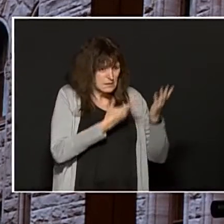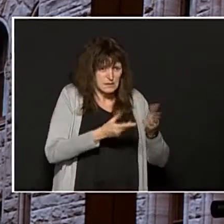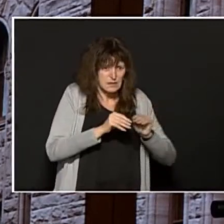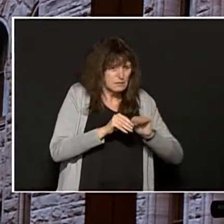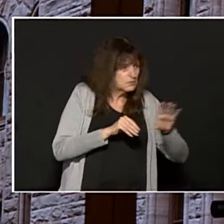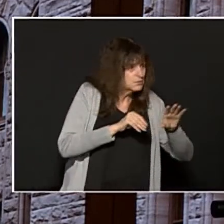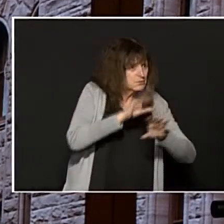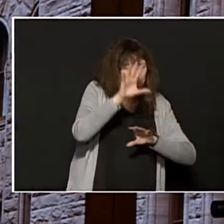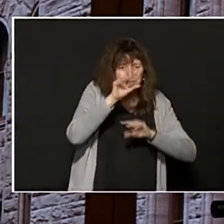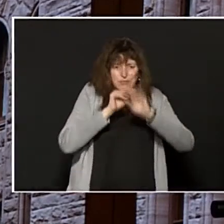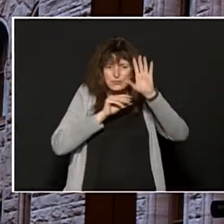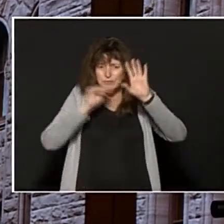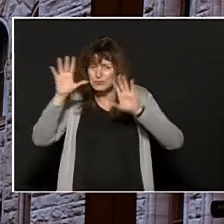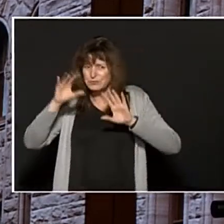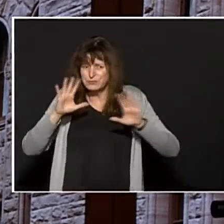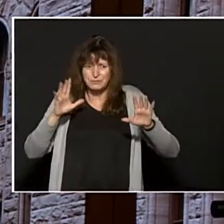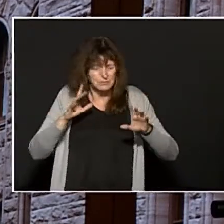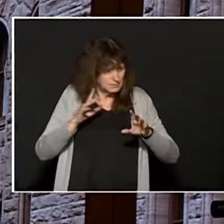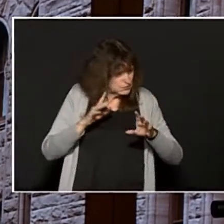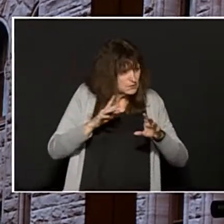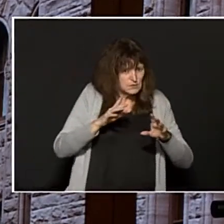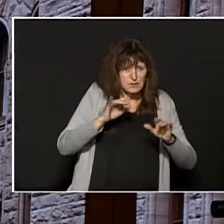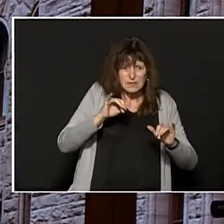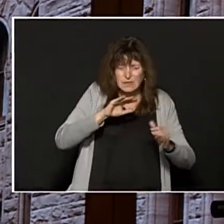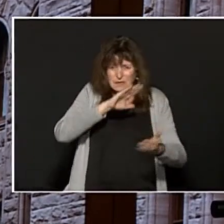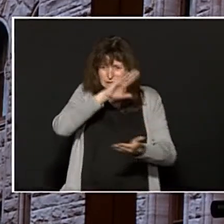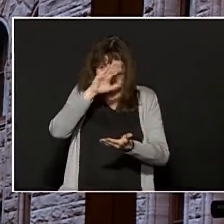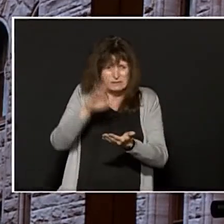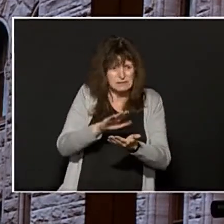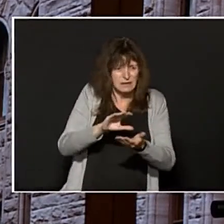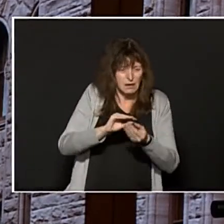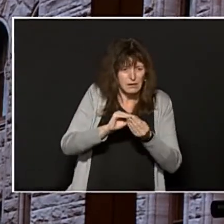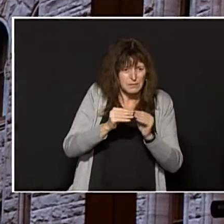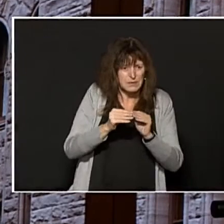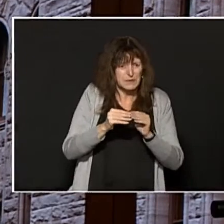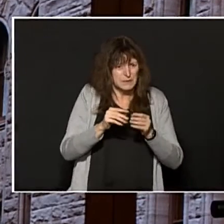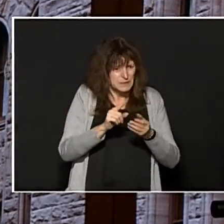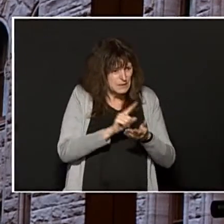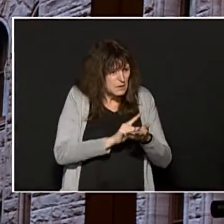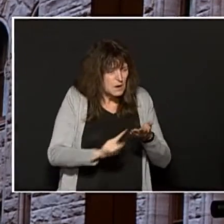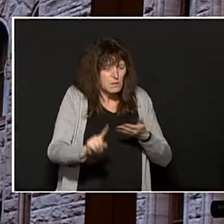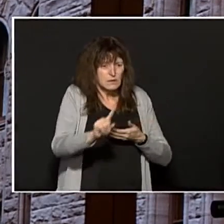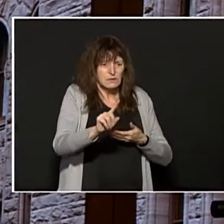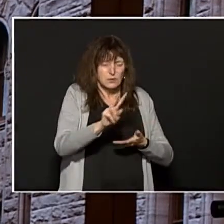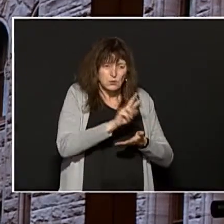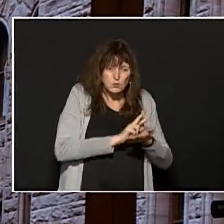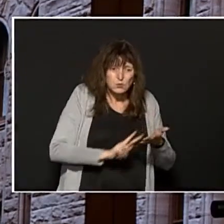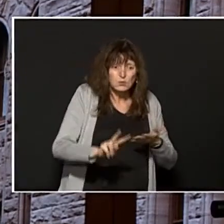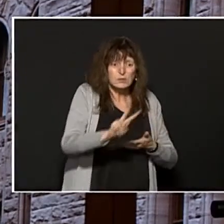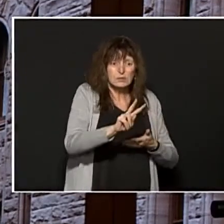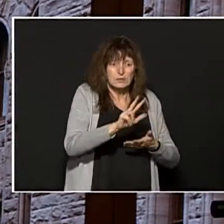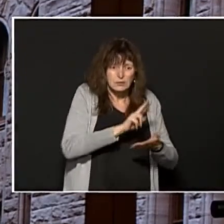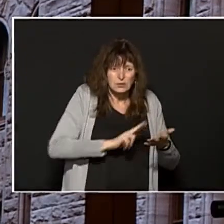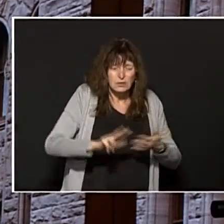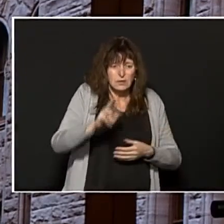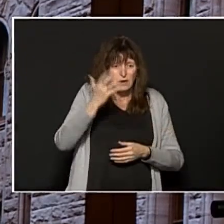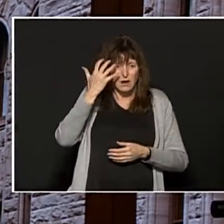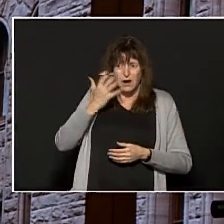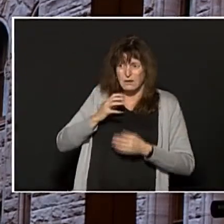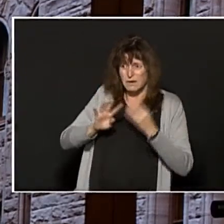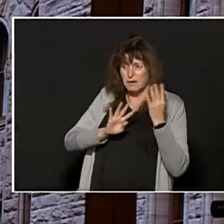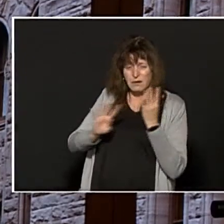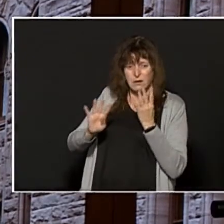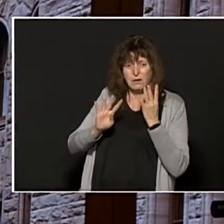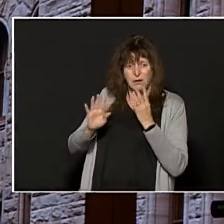our case numbers in the weeks ahead, and especially if we can bring down our hospital admissions and our ICU admissions as